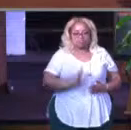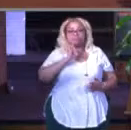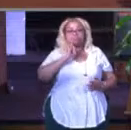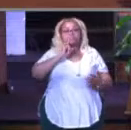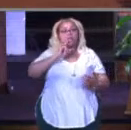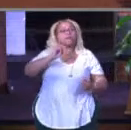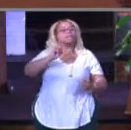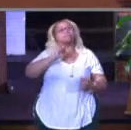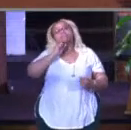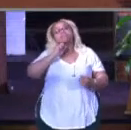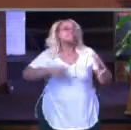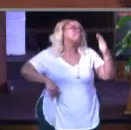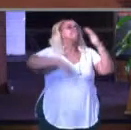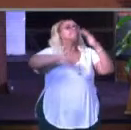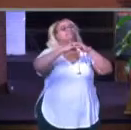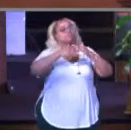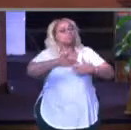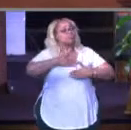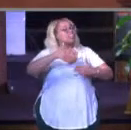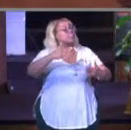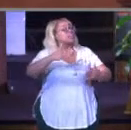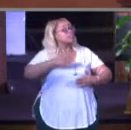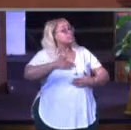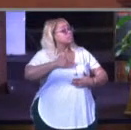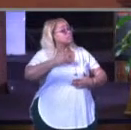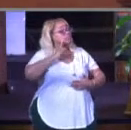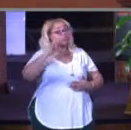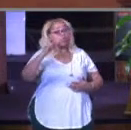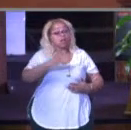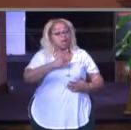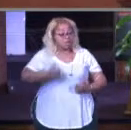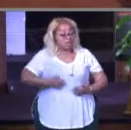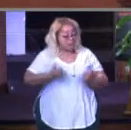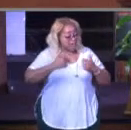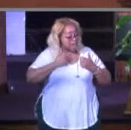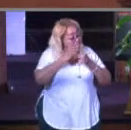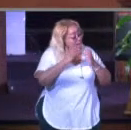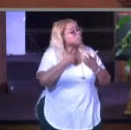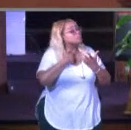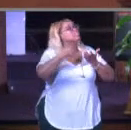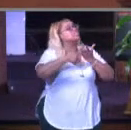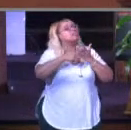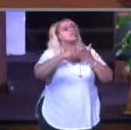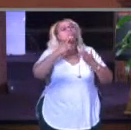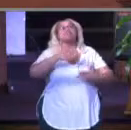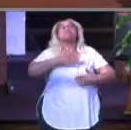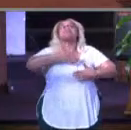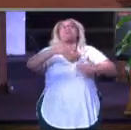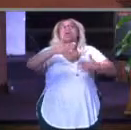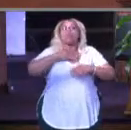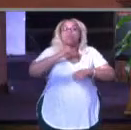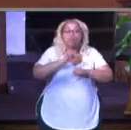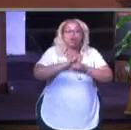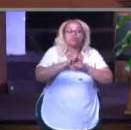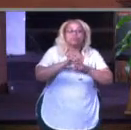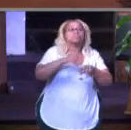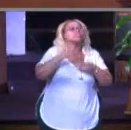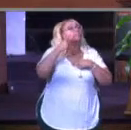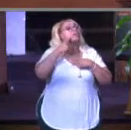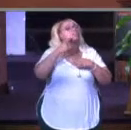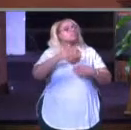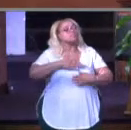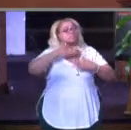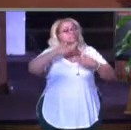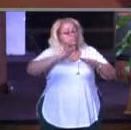that maximizes our breathing. So if you were to come to life class, you'll see we talk a lot about breath work. We take time to